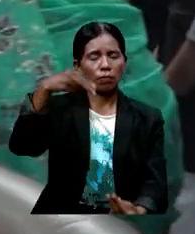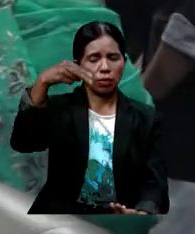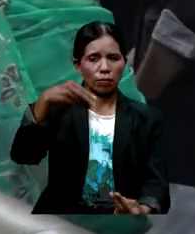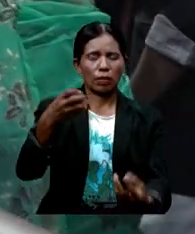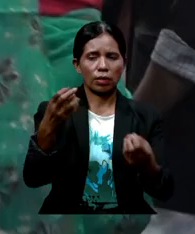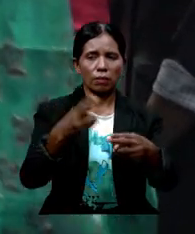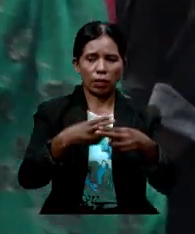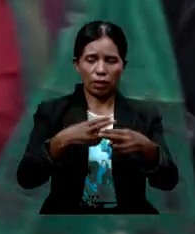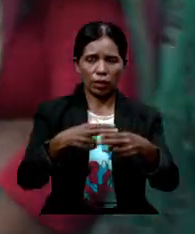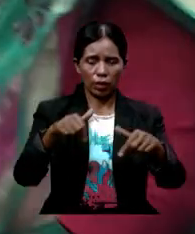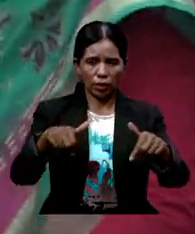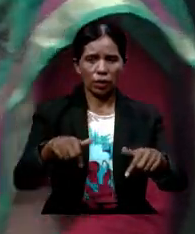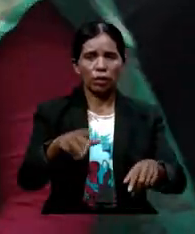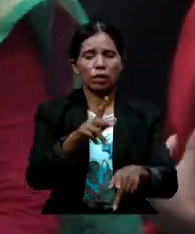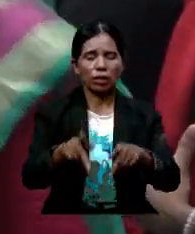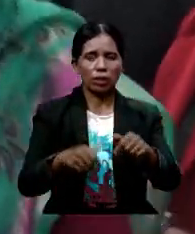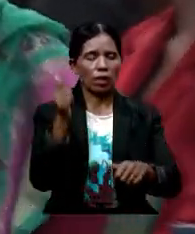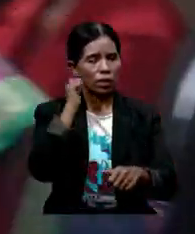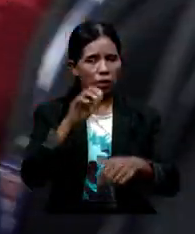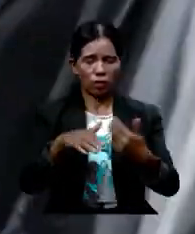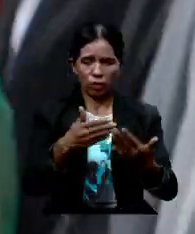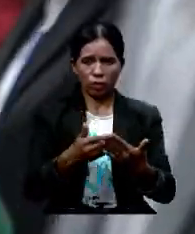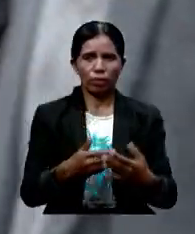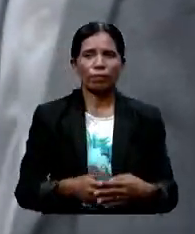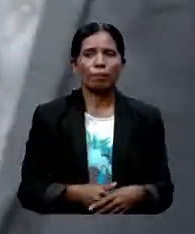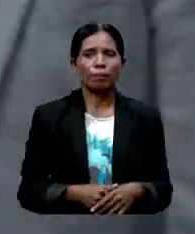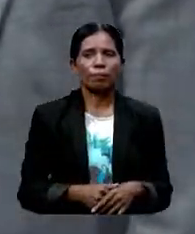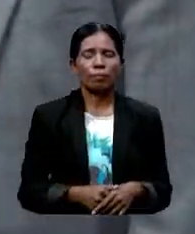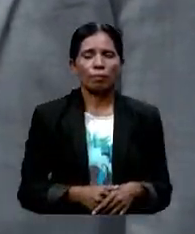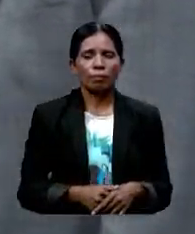nebe asliu iha region sudeste asiatiko. Agustino da Costa, Santina de Jesus, ZMN.